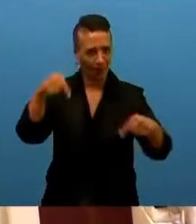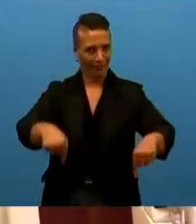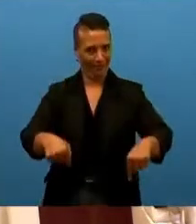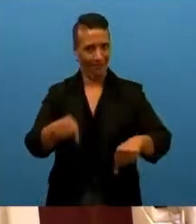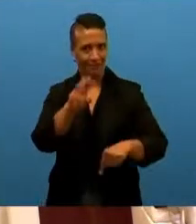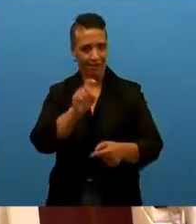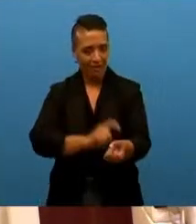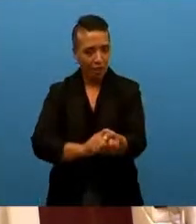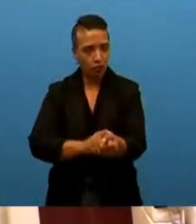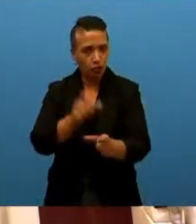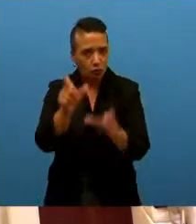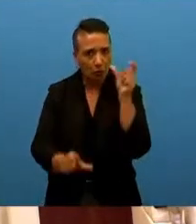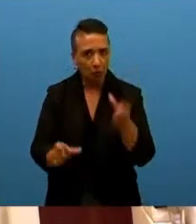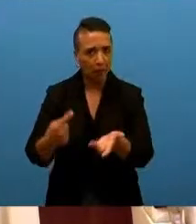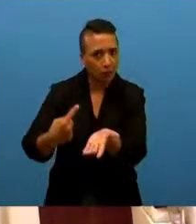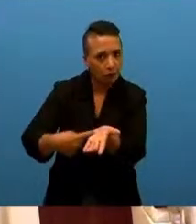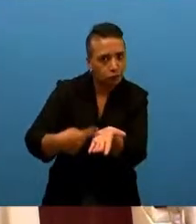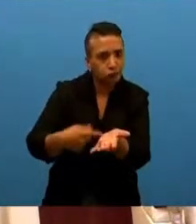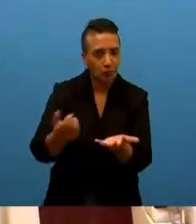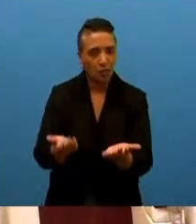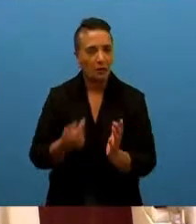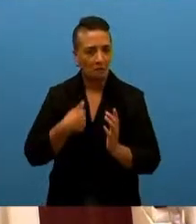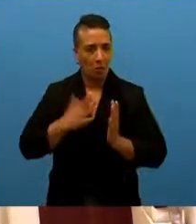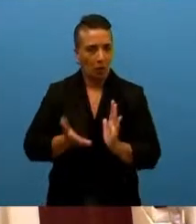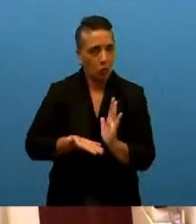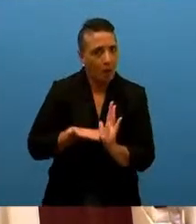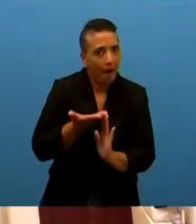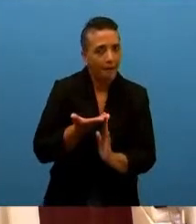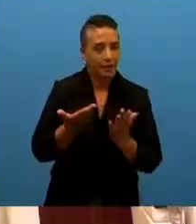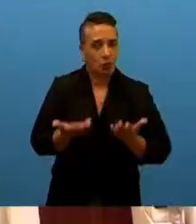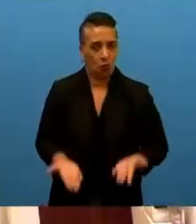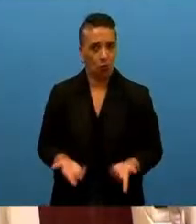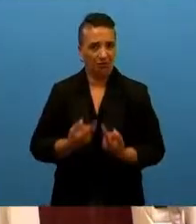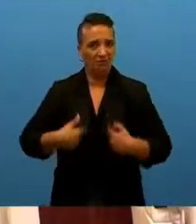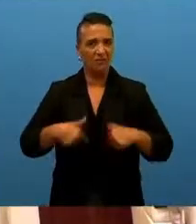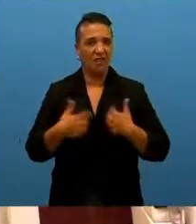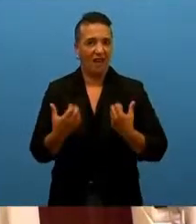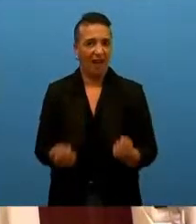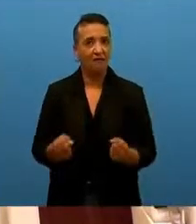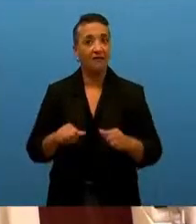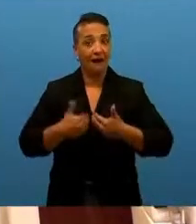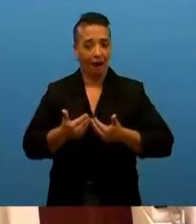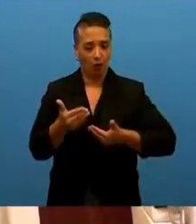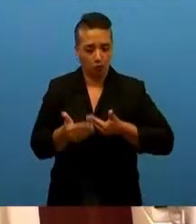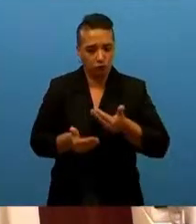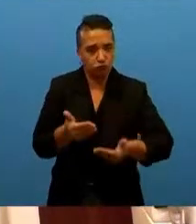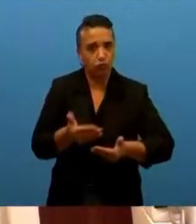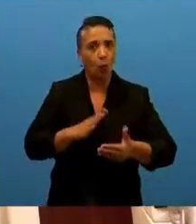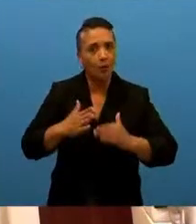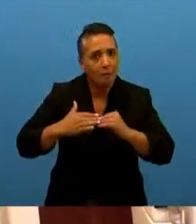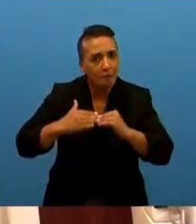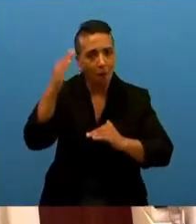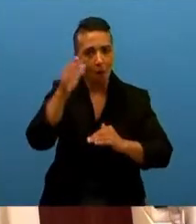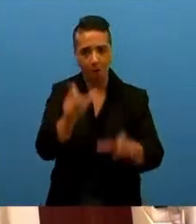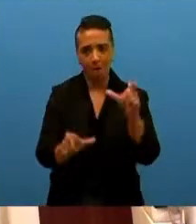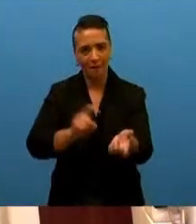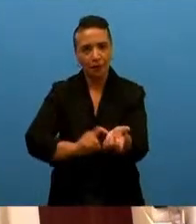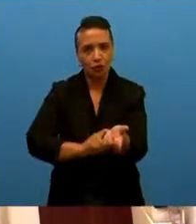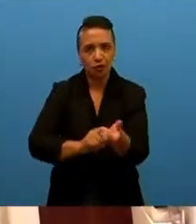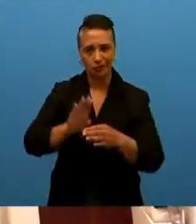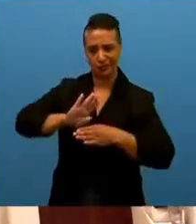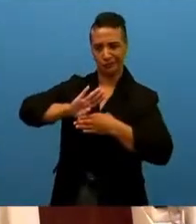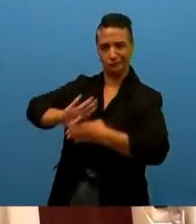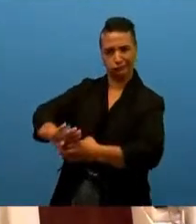thought I would take a moment to provide an update on the developments regarding the process to enhance participation of Indigenous